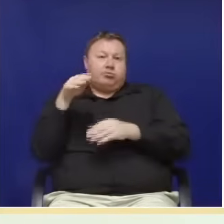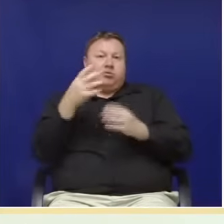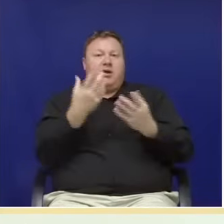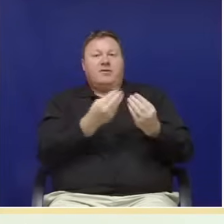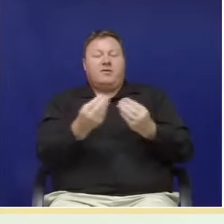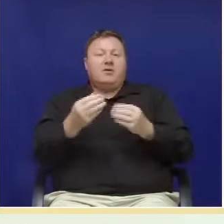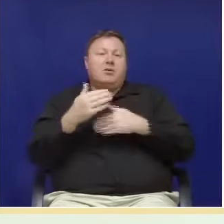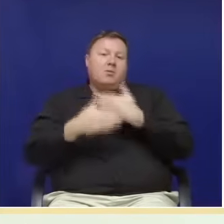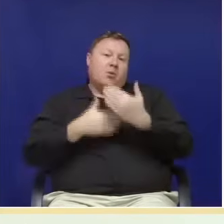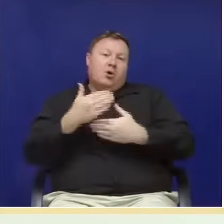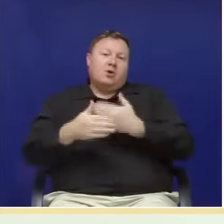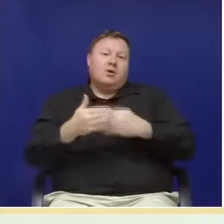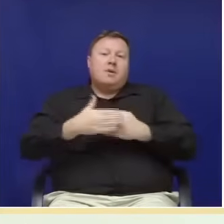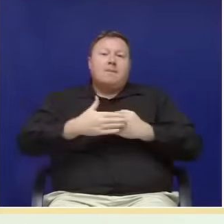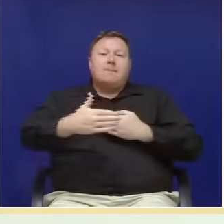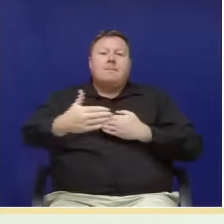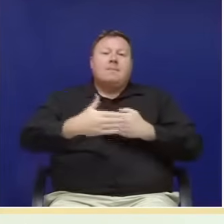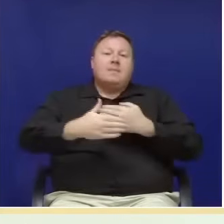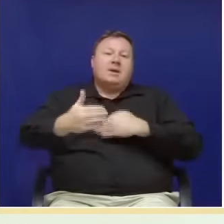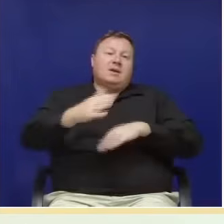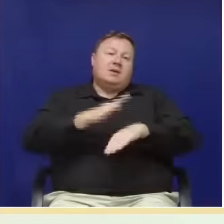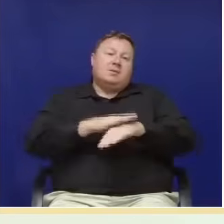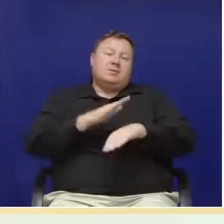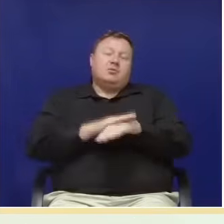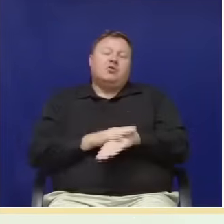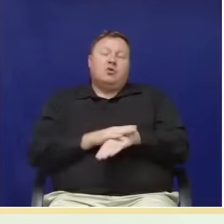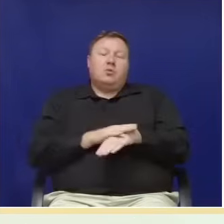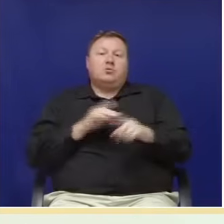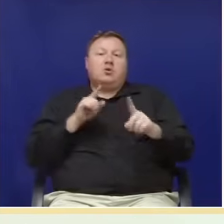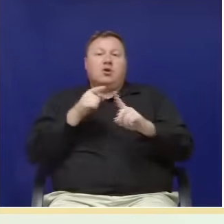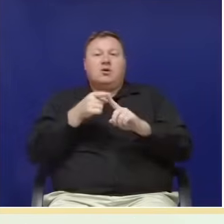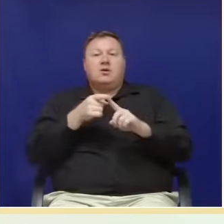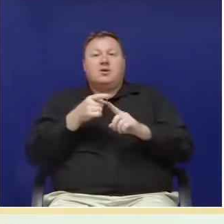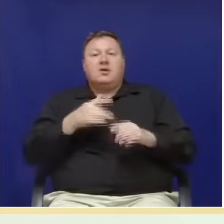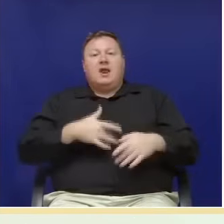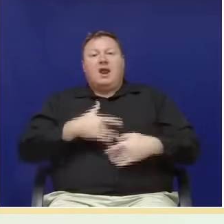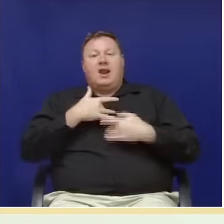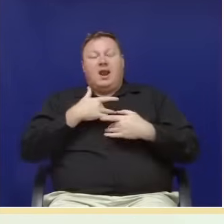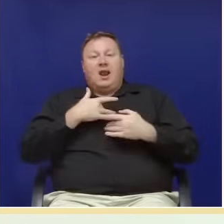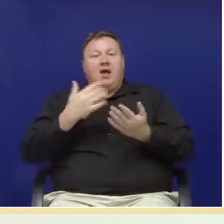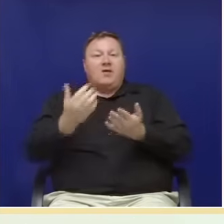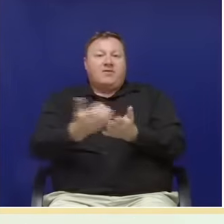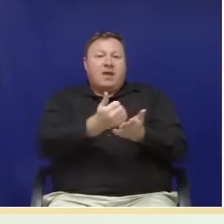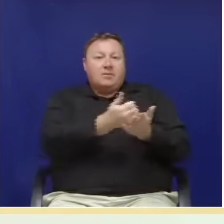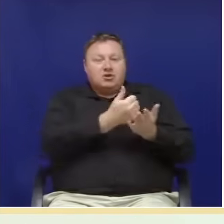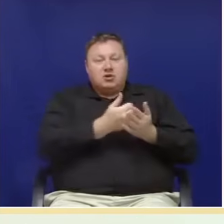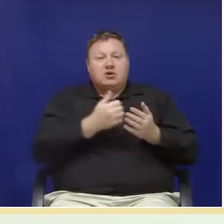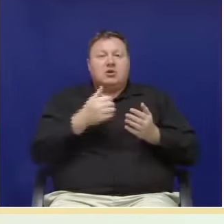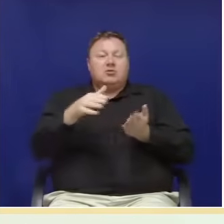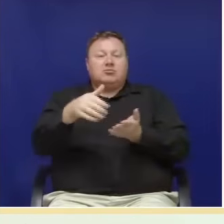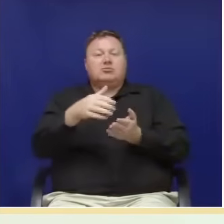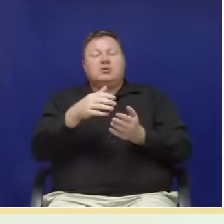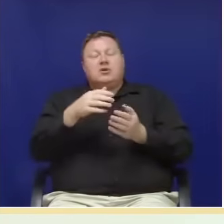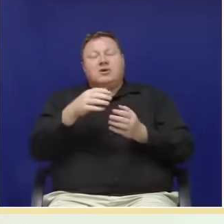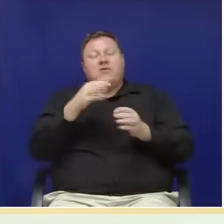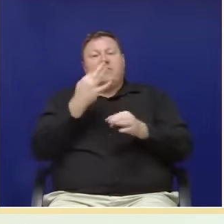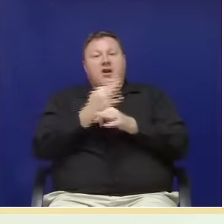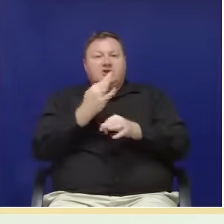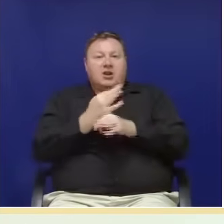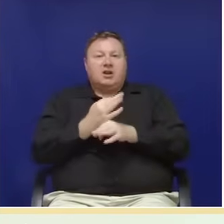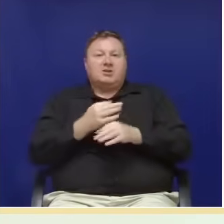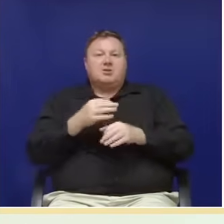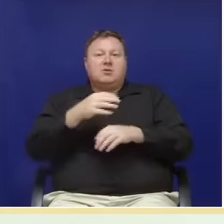made towards the medium-term target of live capture functionality extended to 1,000 bank branches by